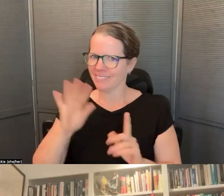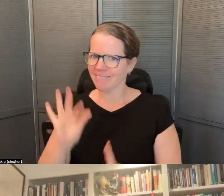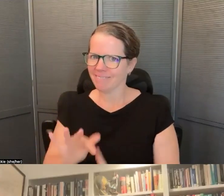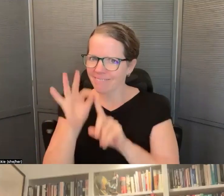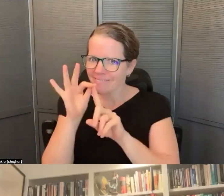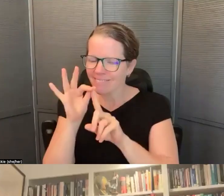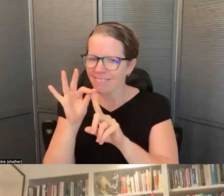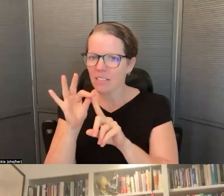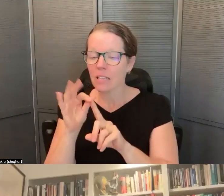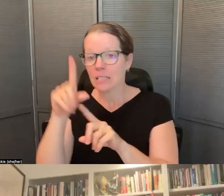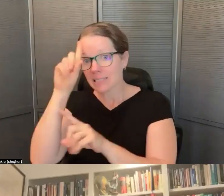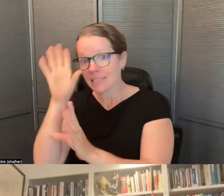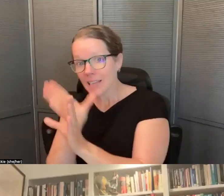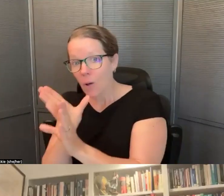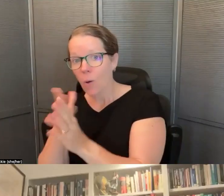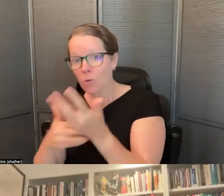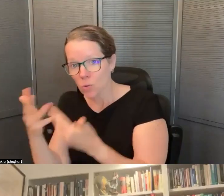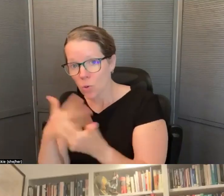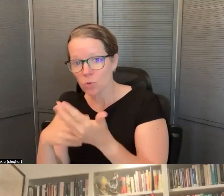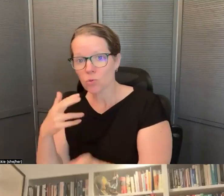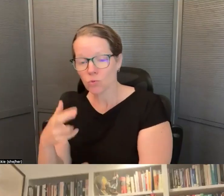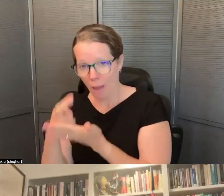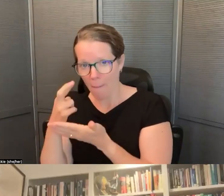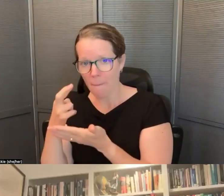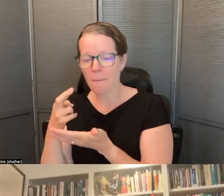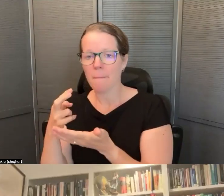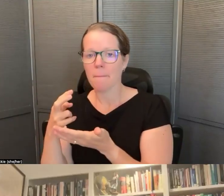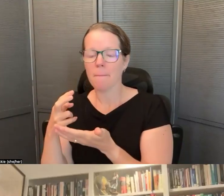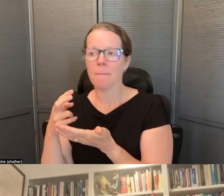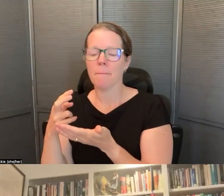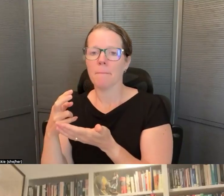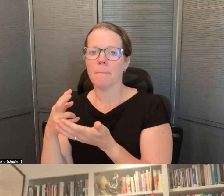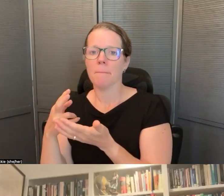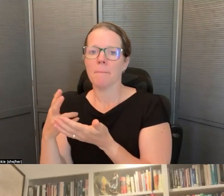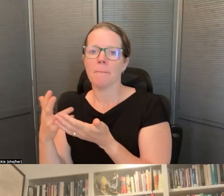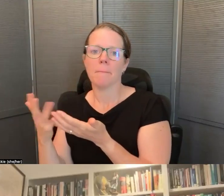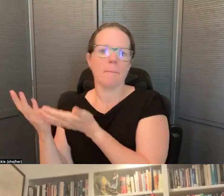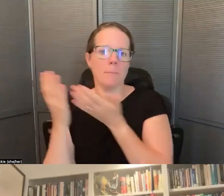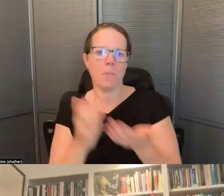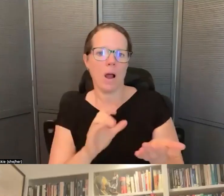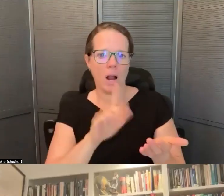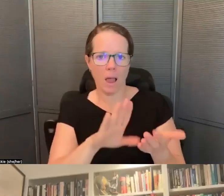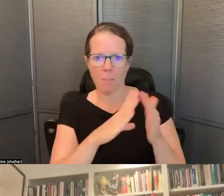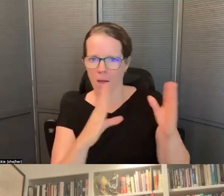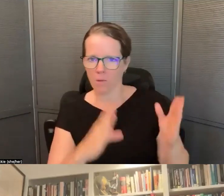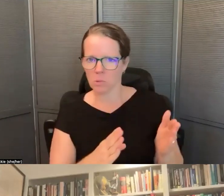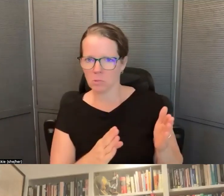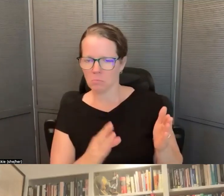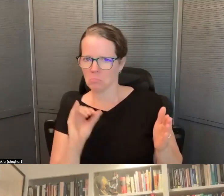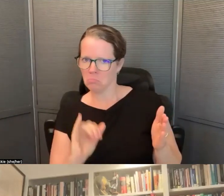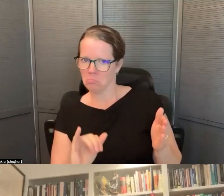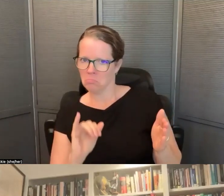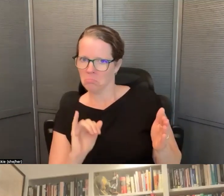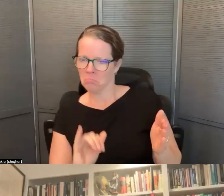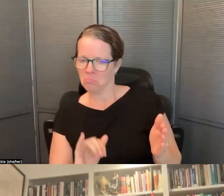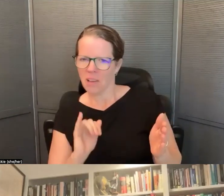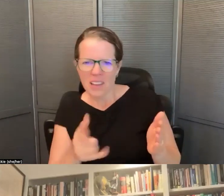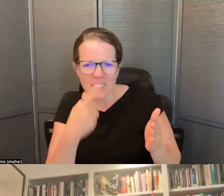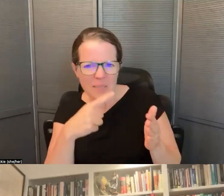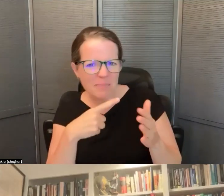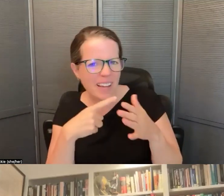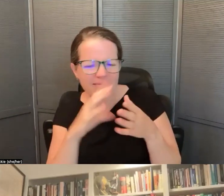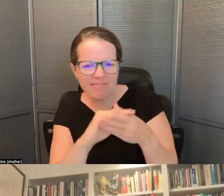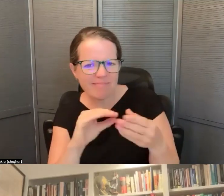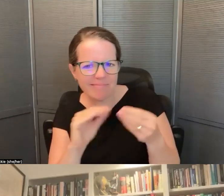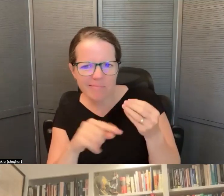psychosocial rehabilitation of this nature and bring it into a clubhouse setting. Can you talk a little bit about that and